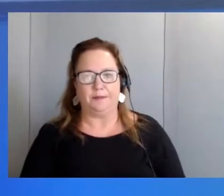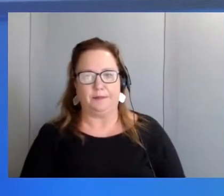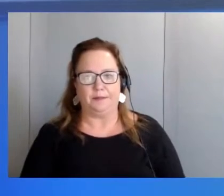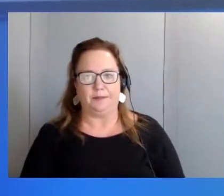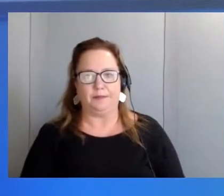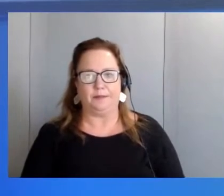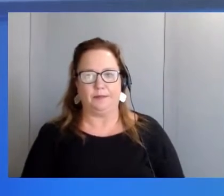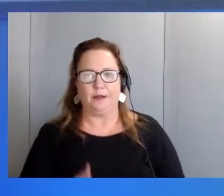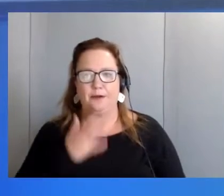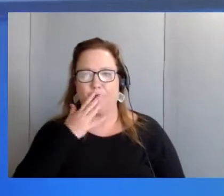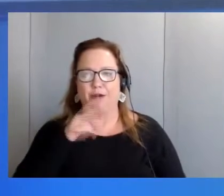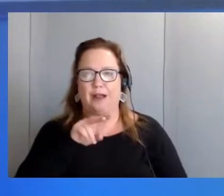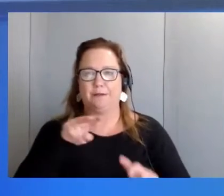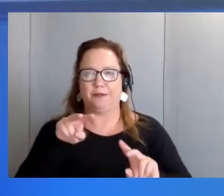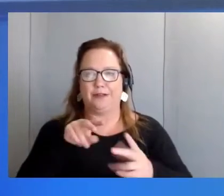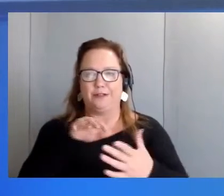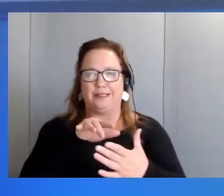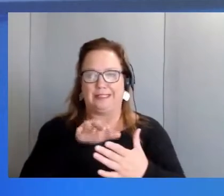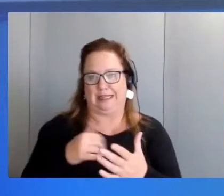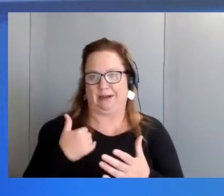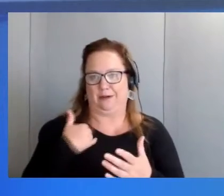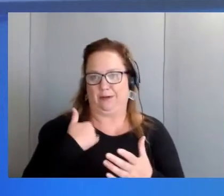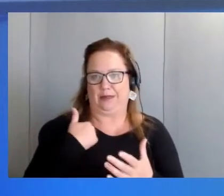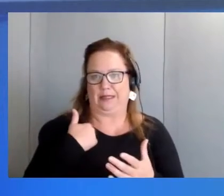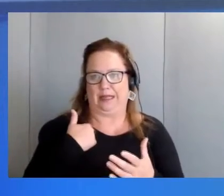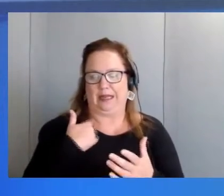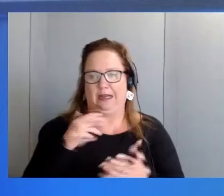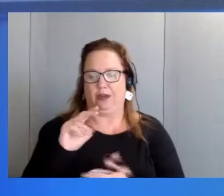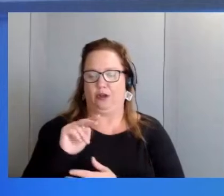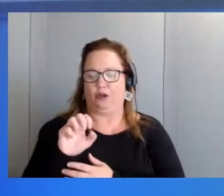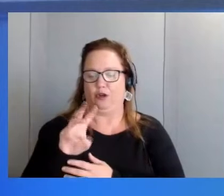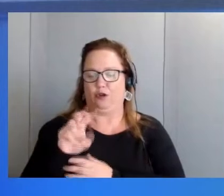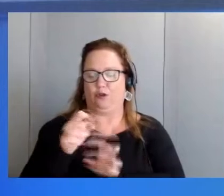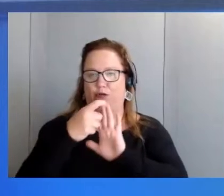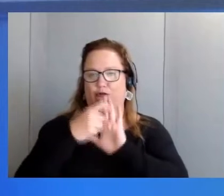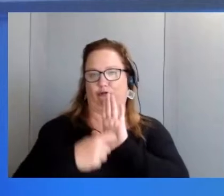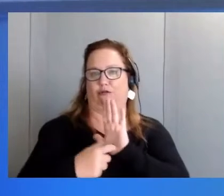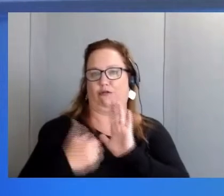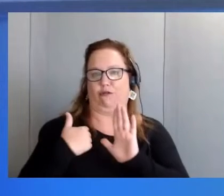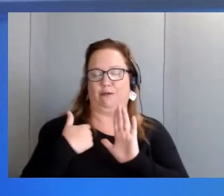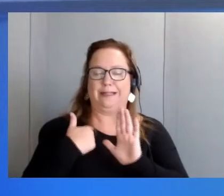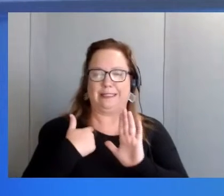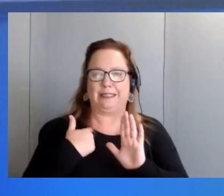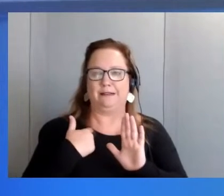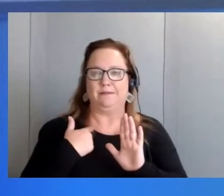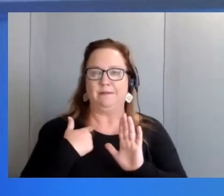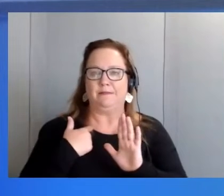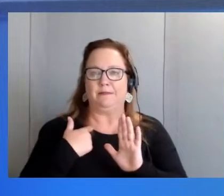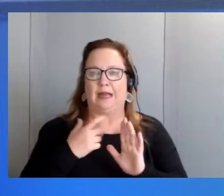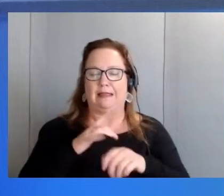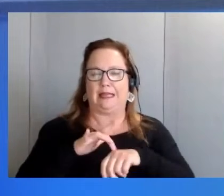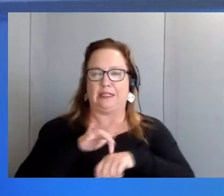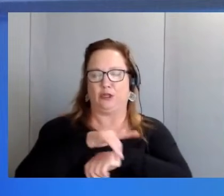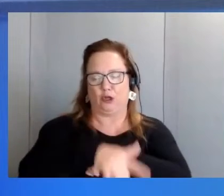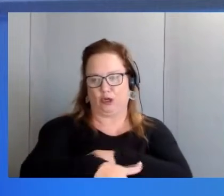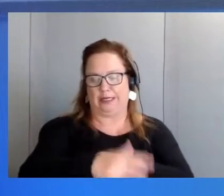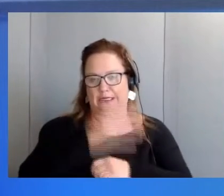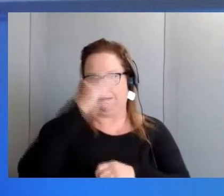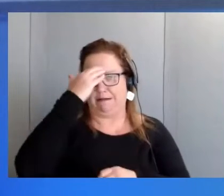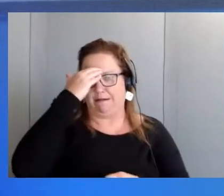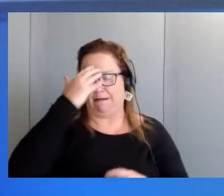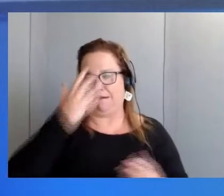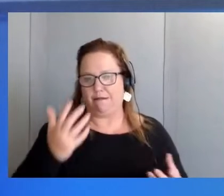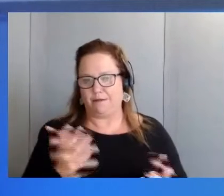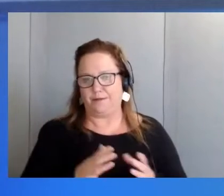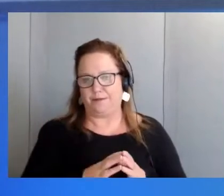Good observation, that study, and we just had a news article come out on that. And so I think it's early to know that. I mean, so